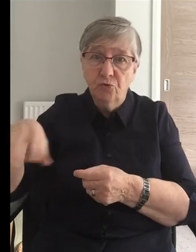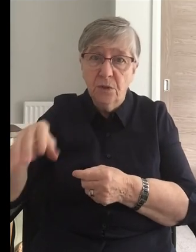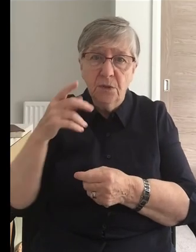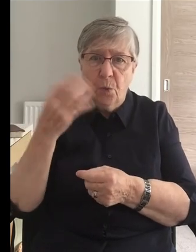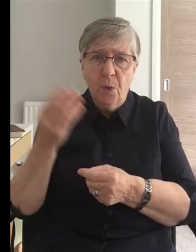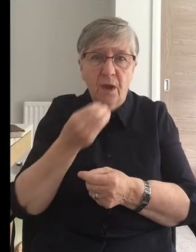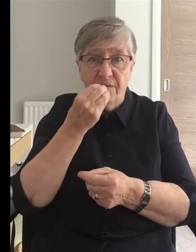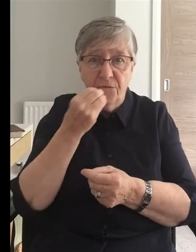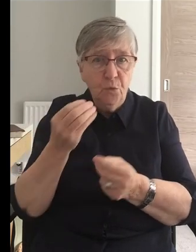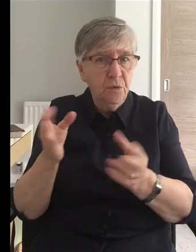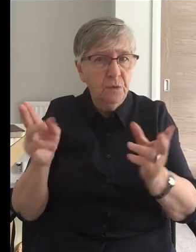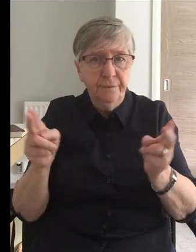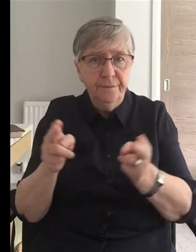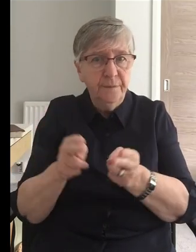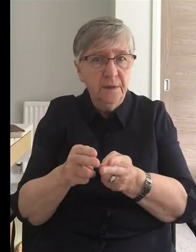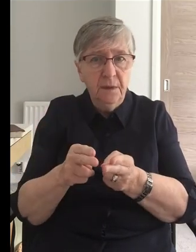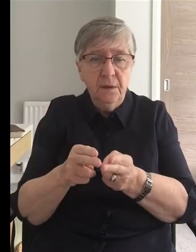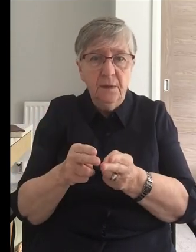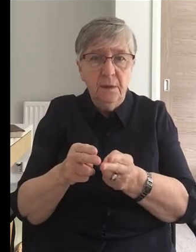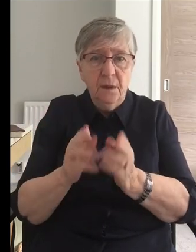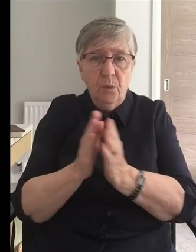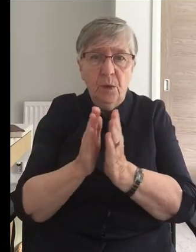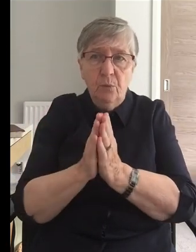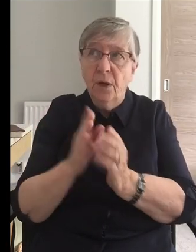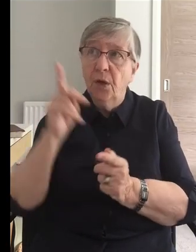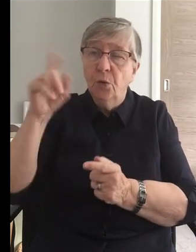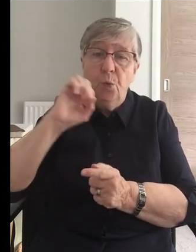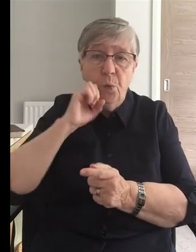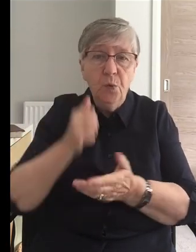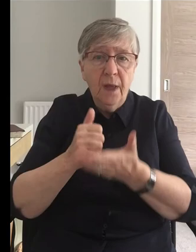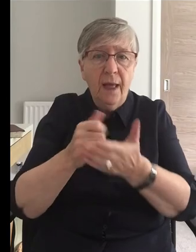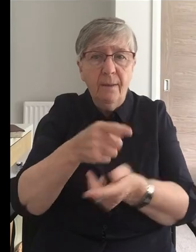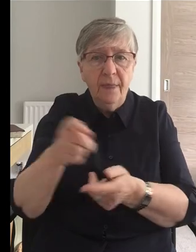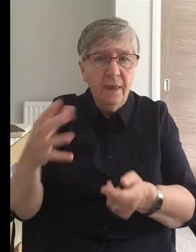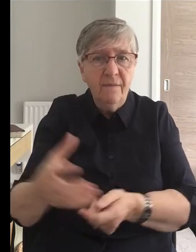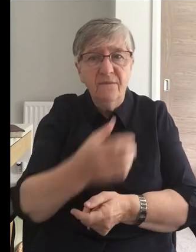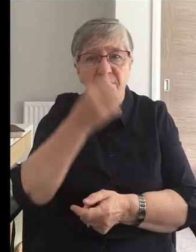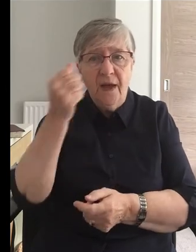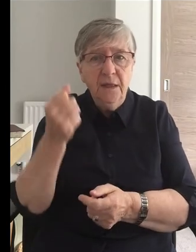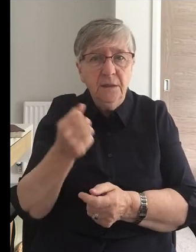scarce. We pray that you would help them find the resources they need.